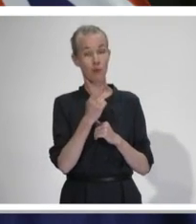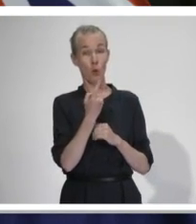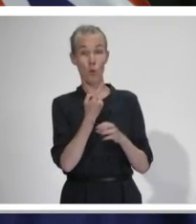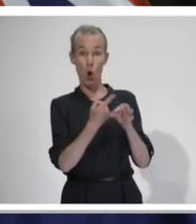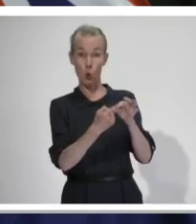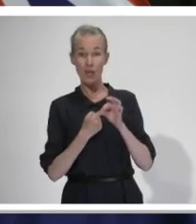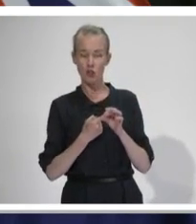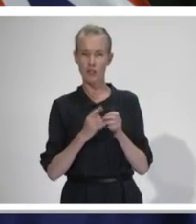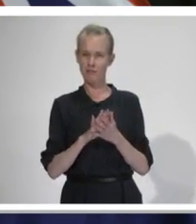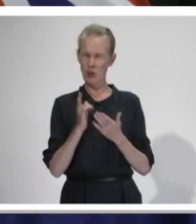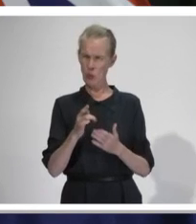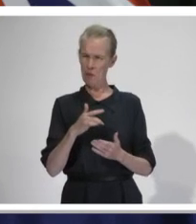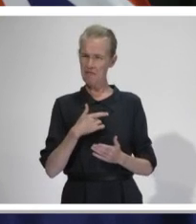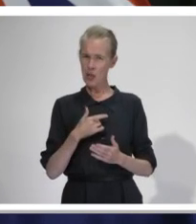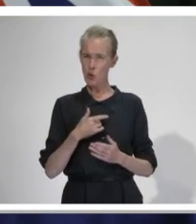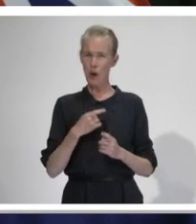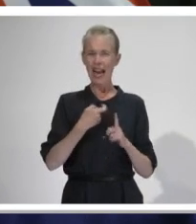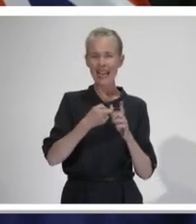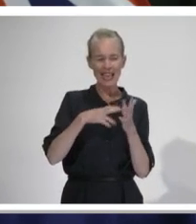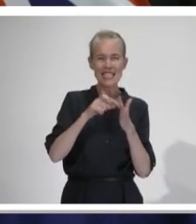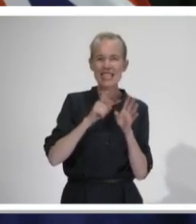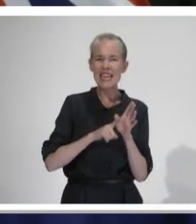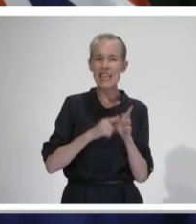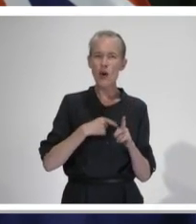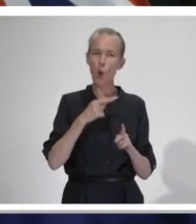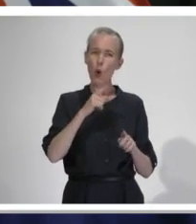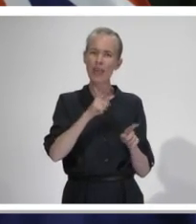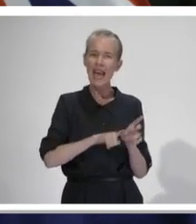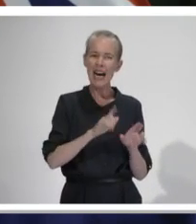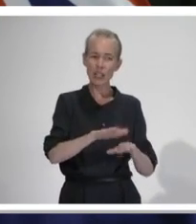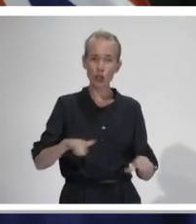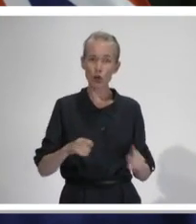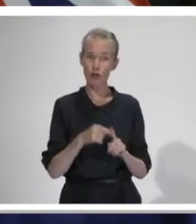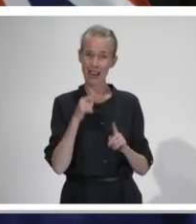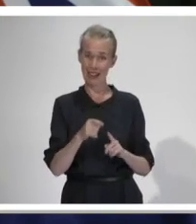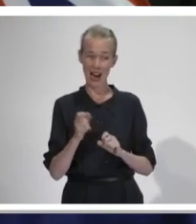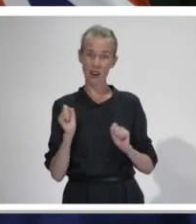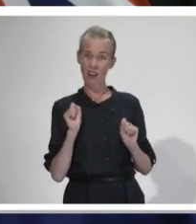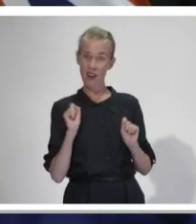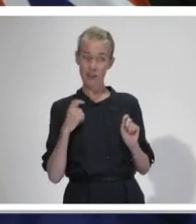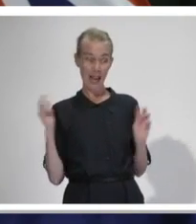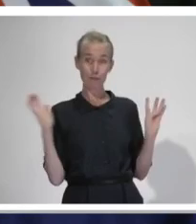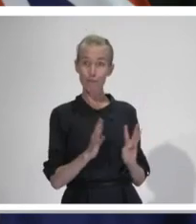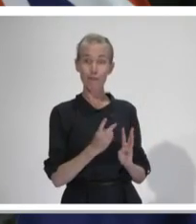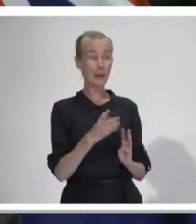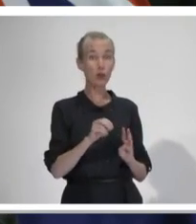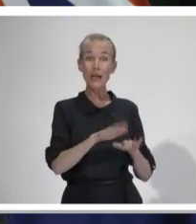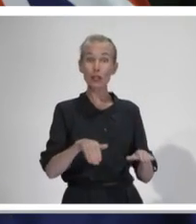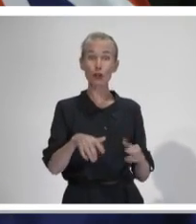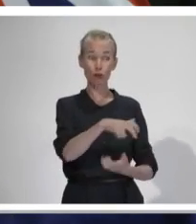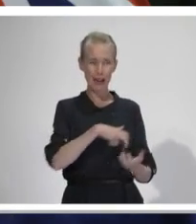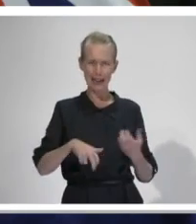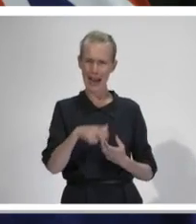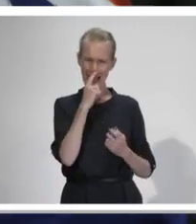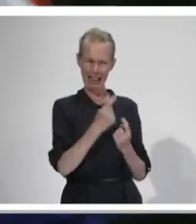childhood centre at level 3? Well, we're working very closely with the Ministry of Education to work through the